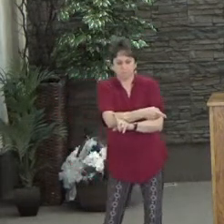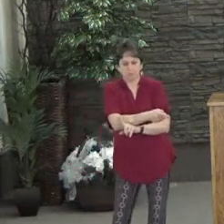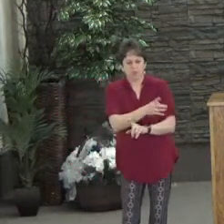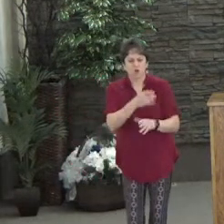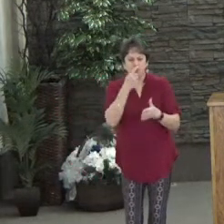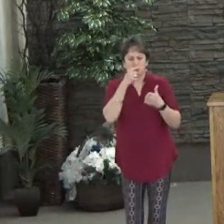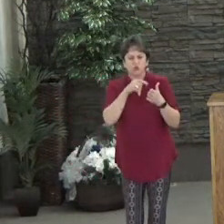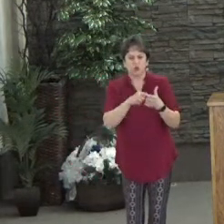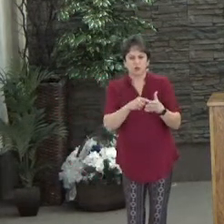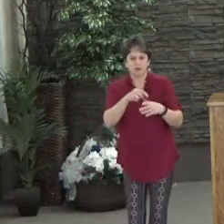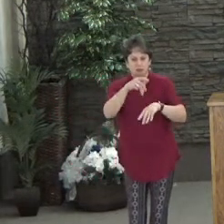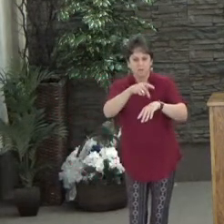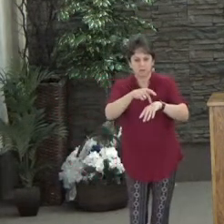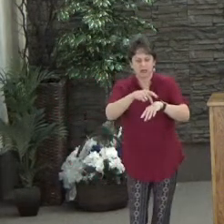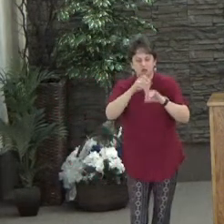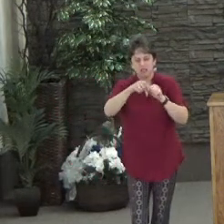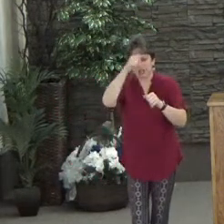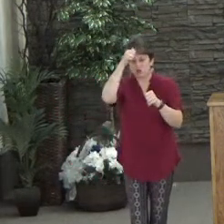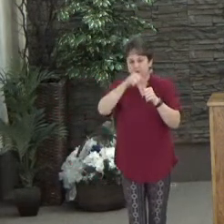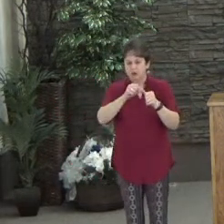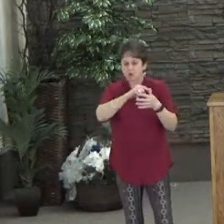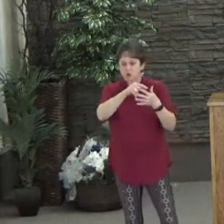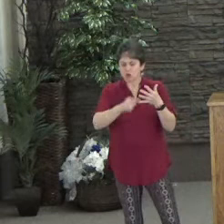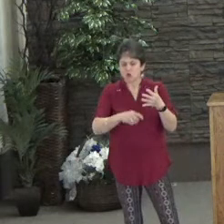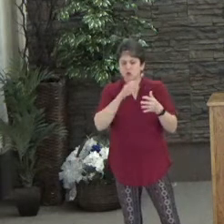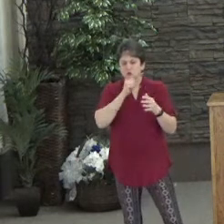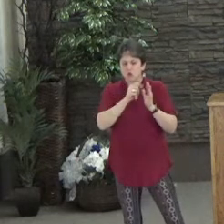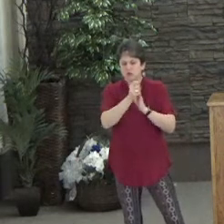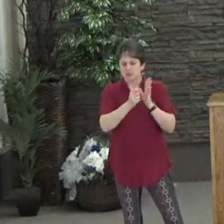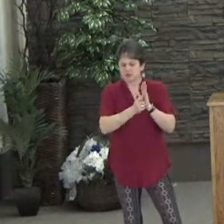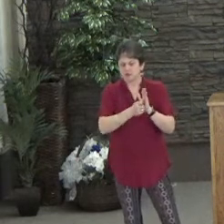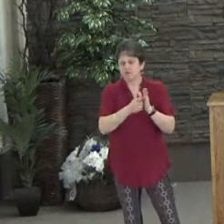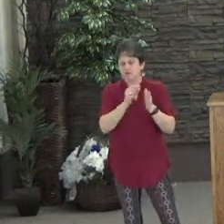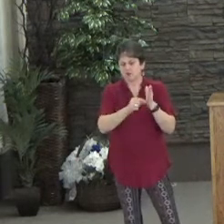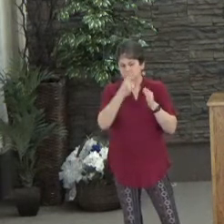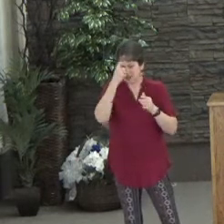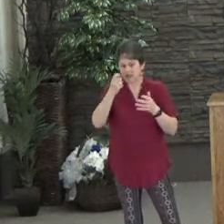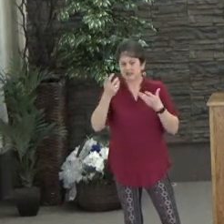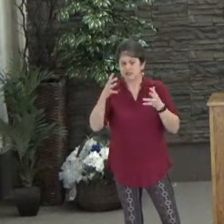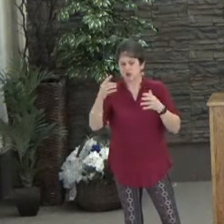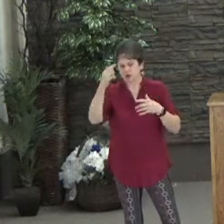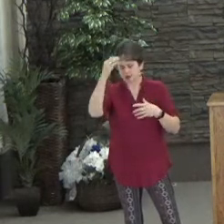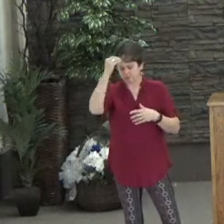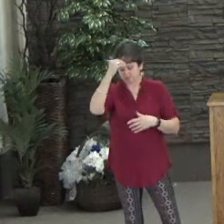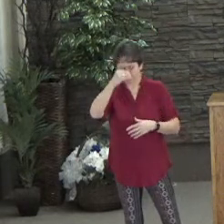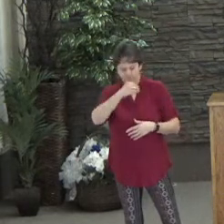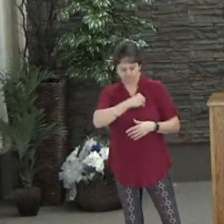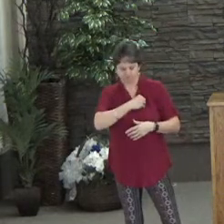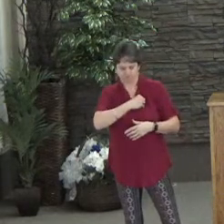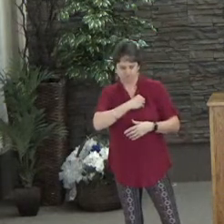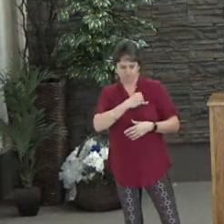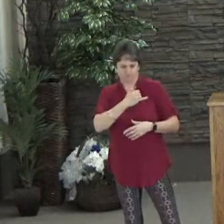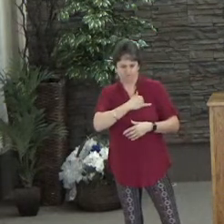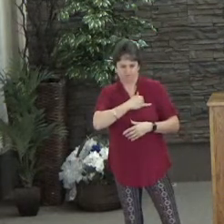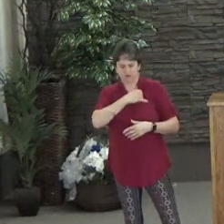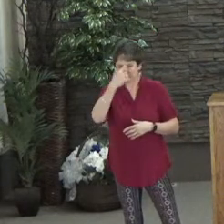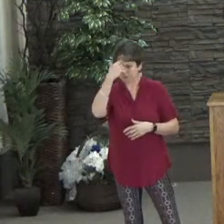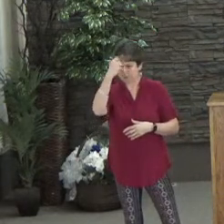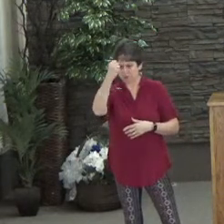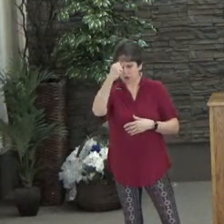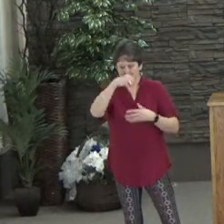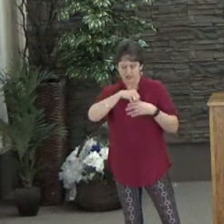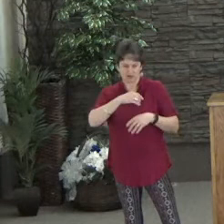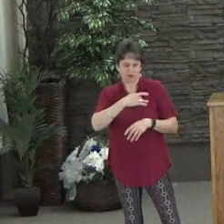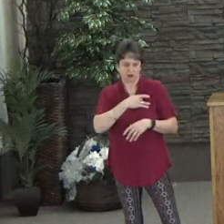to notice that Peter can recall these Scriptures because he's previously put them in his heart. There is a place for